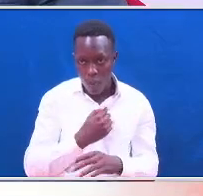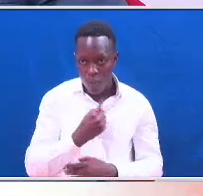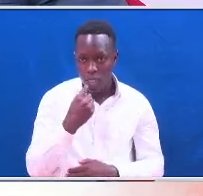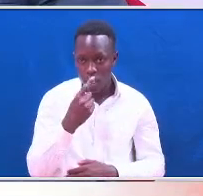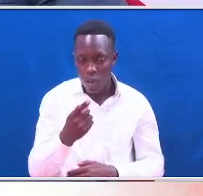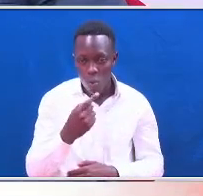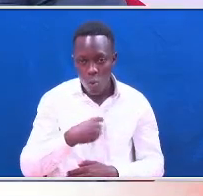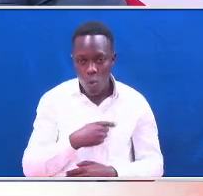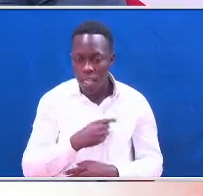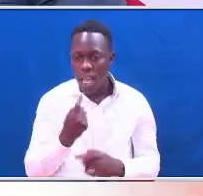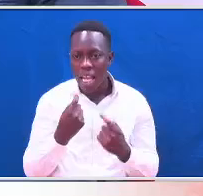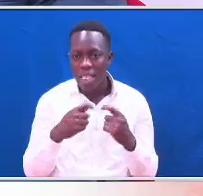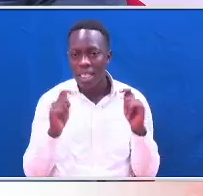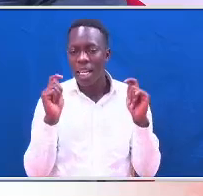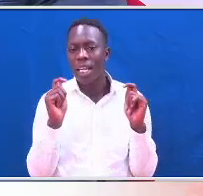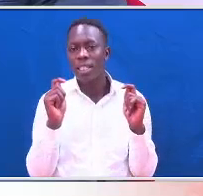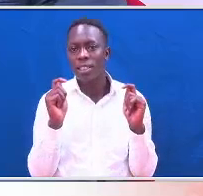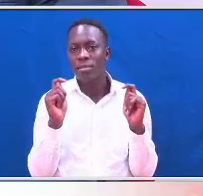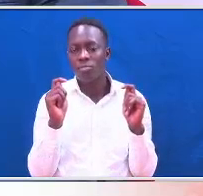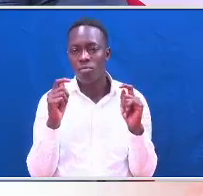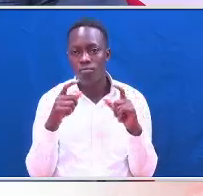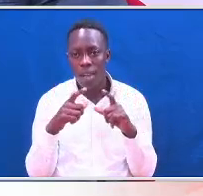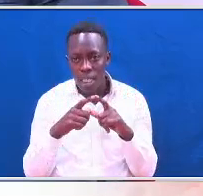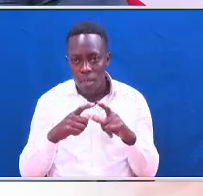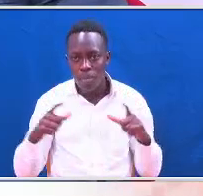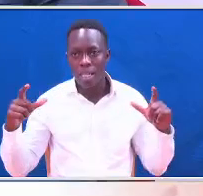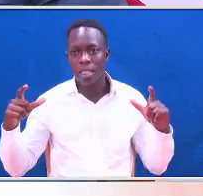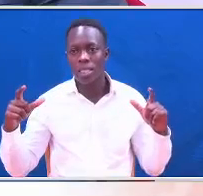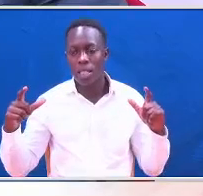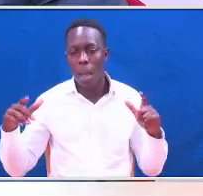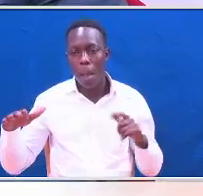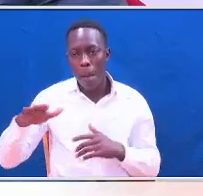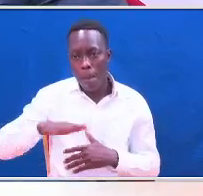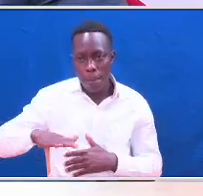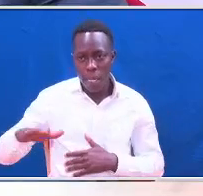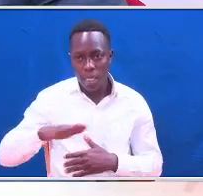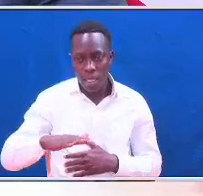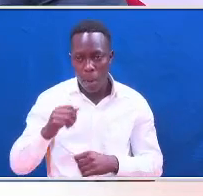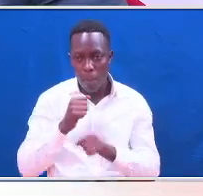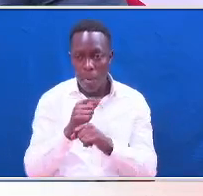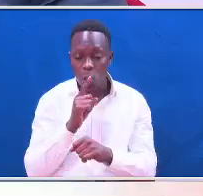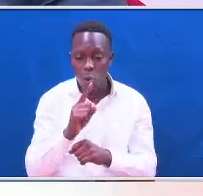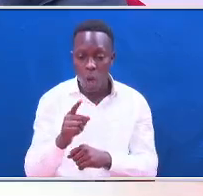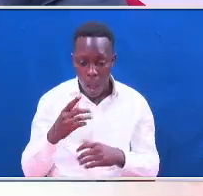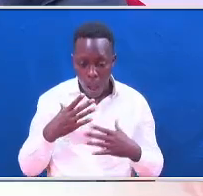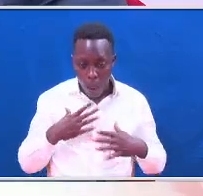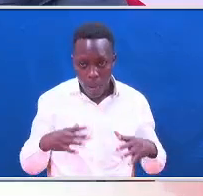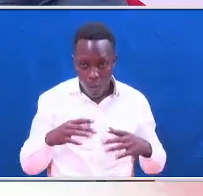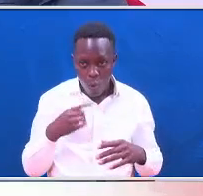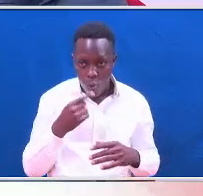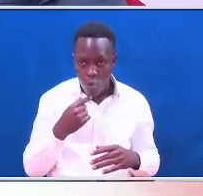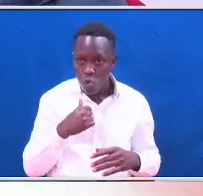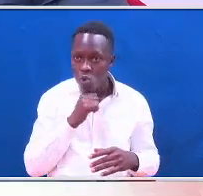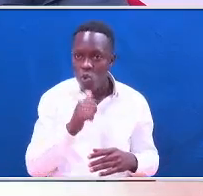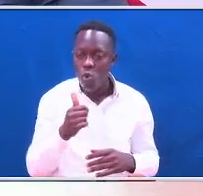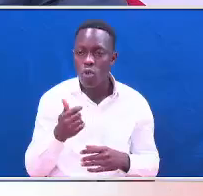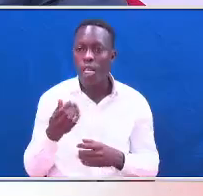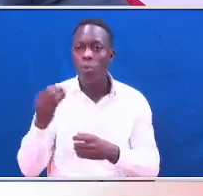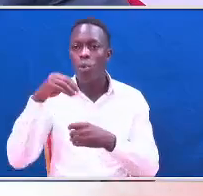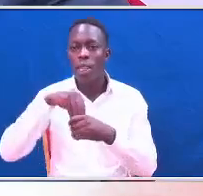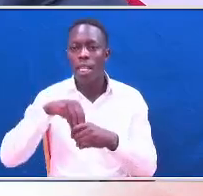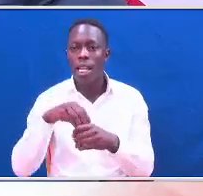to expand the tax base. We are trying to ensure that those who have not been within the tax bracket should